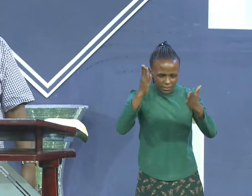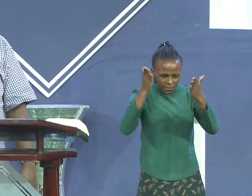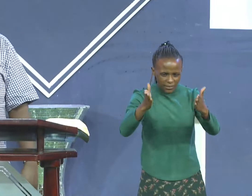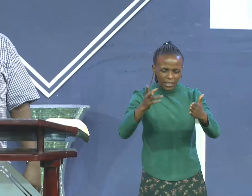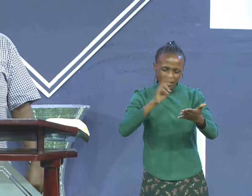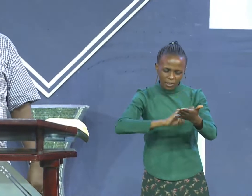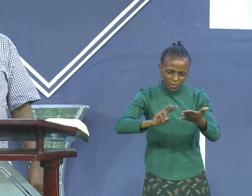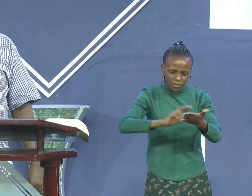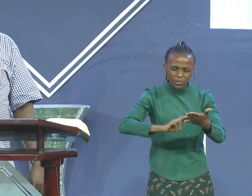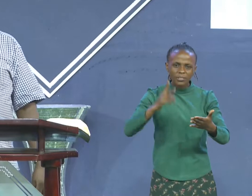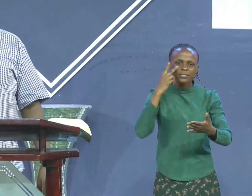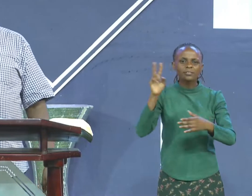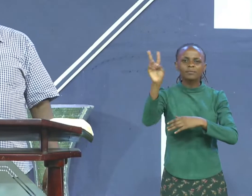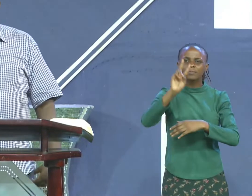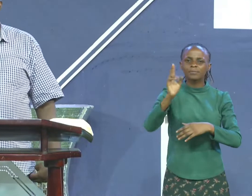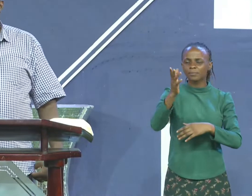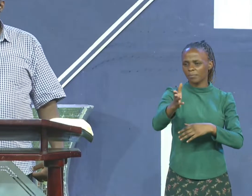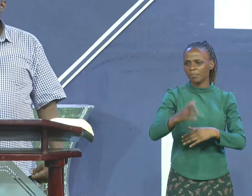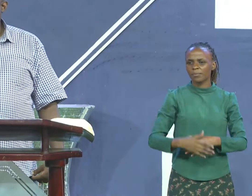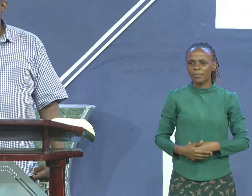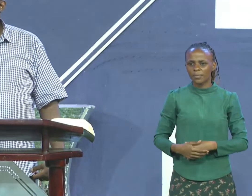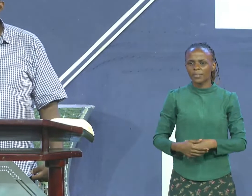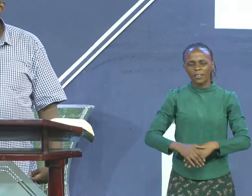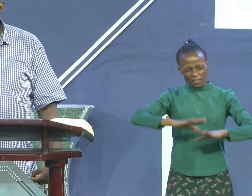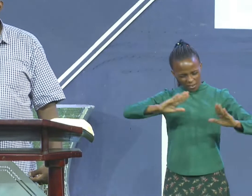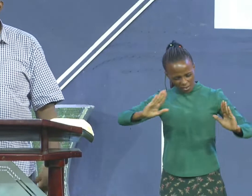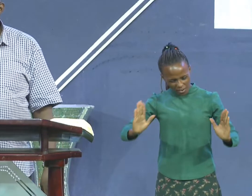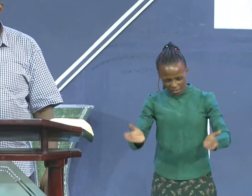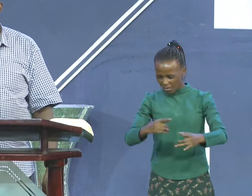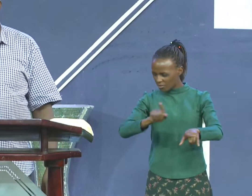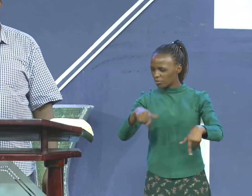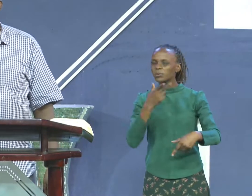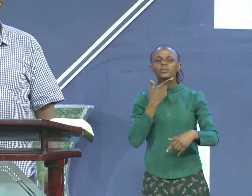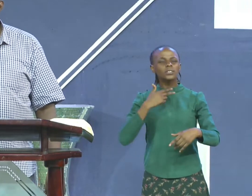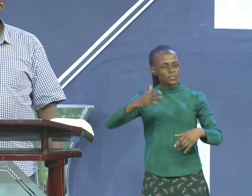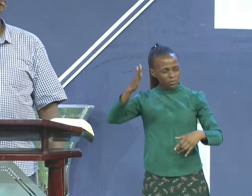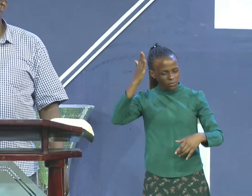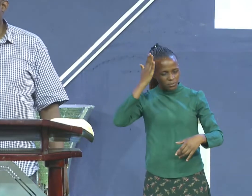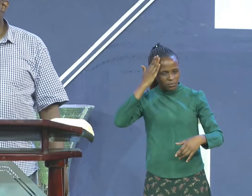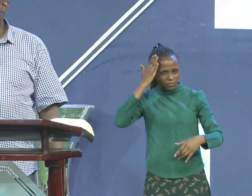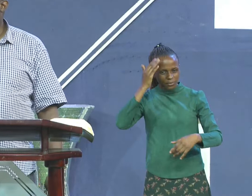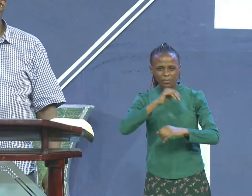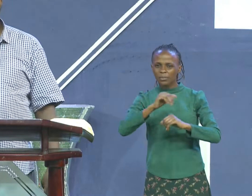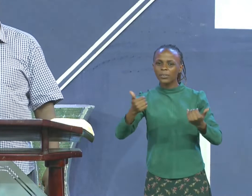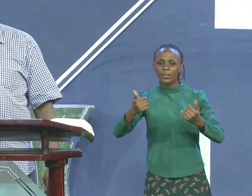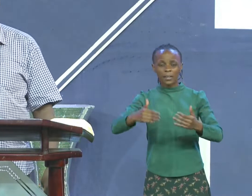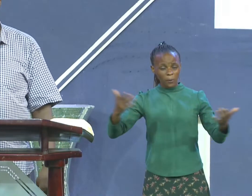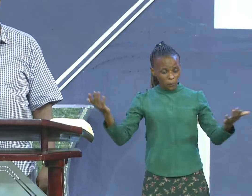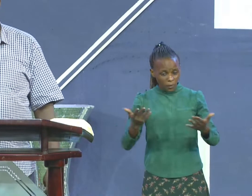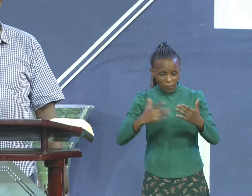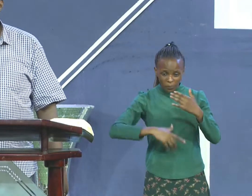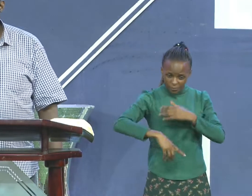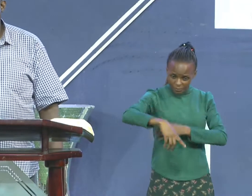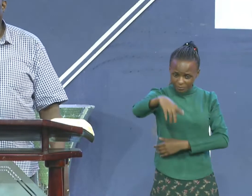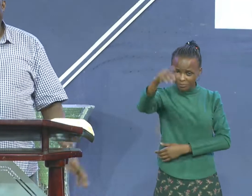going to read there and we see those verses that are there. We need to know them. Where